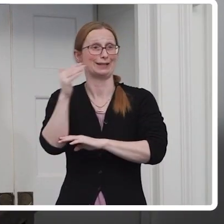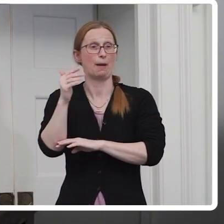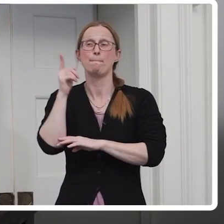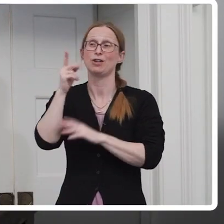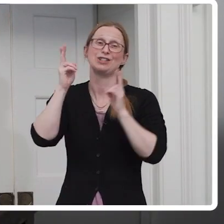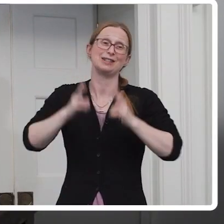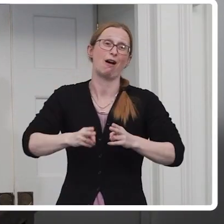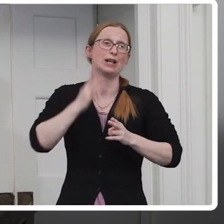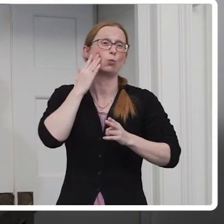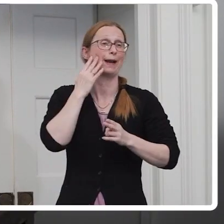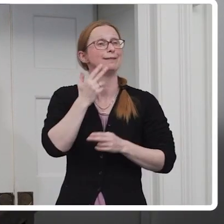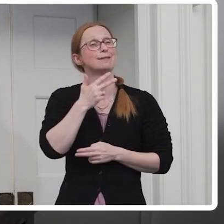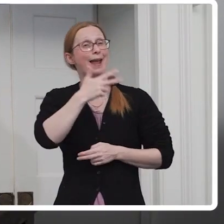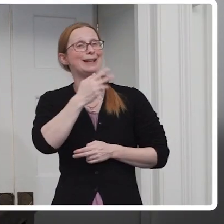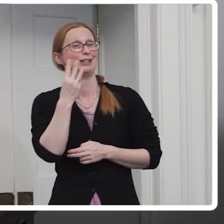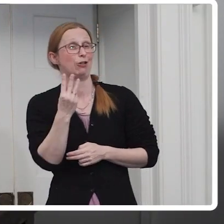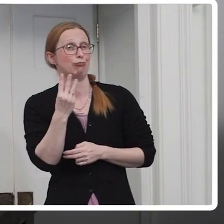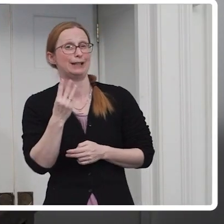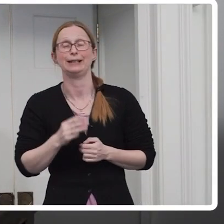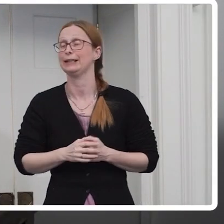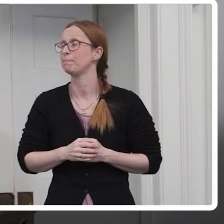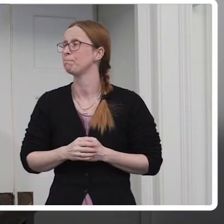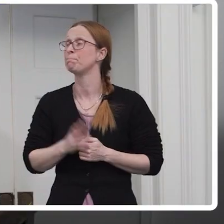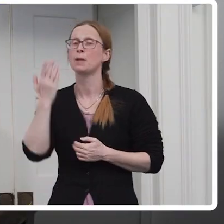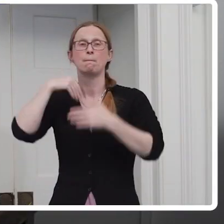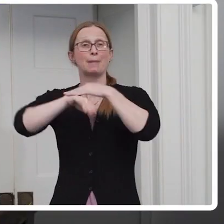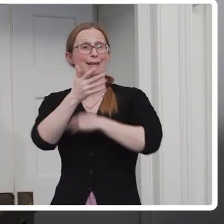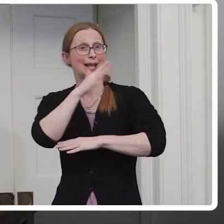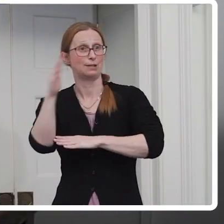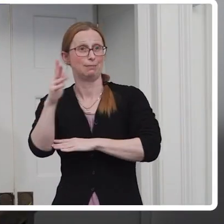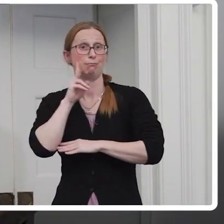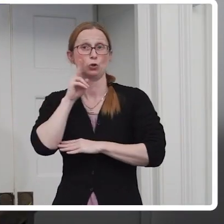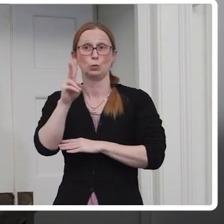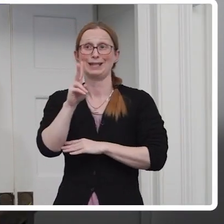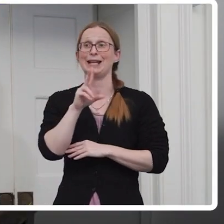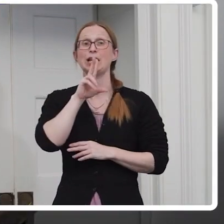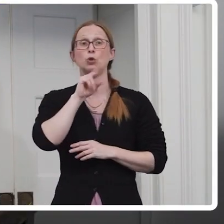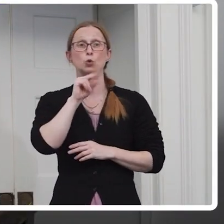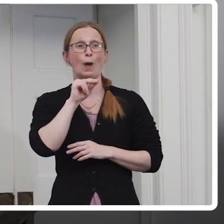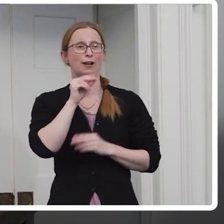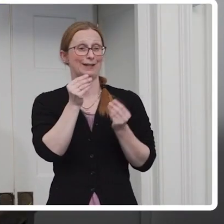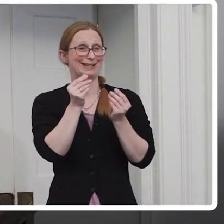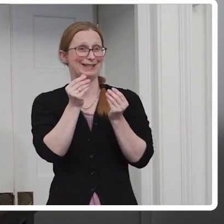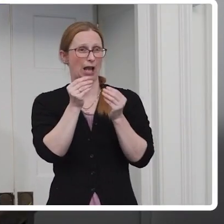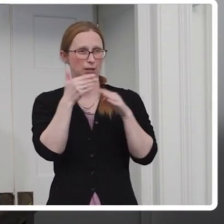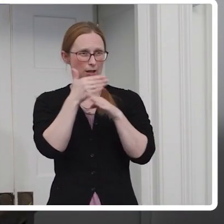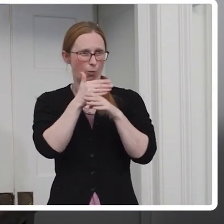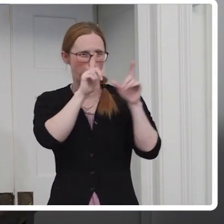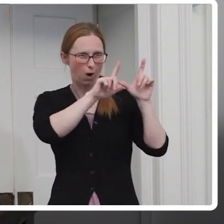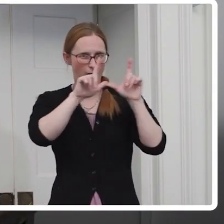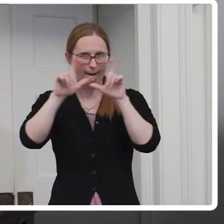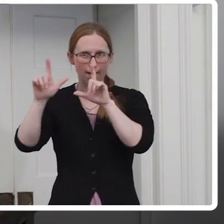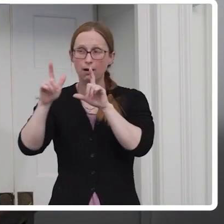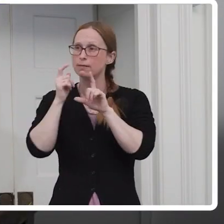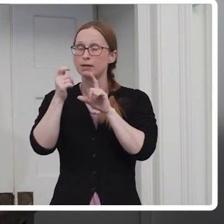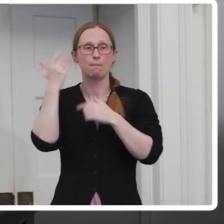of her fame and recognition at the age of 83. And in the show you'll see 12 textile works a bit like